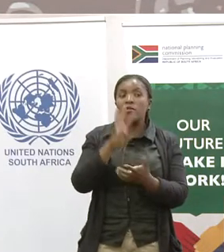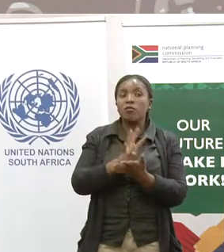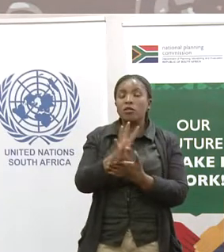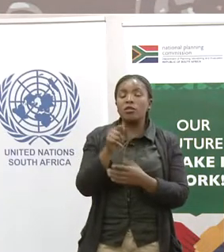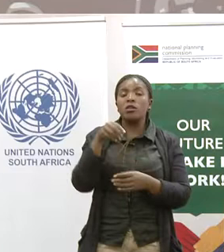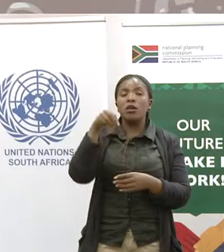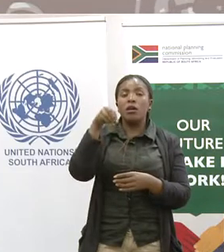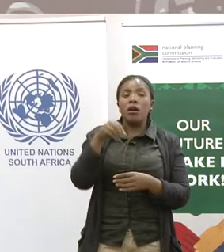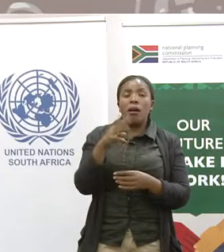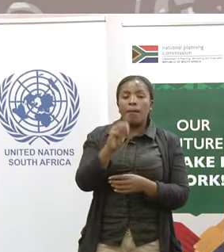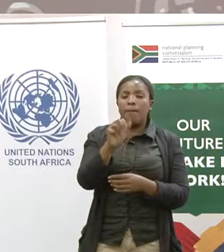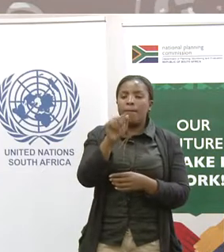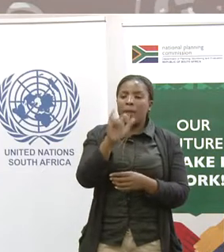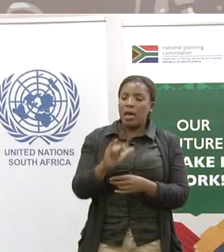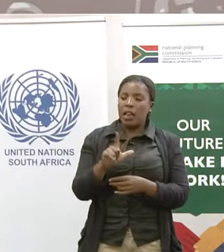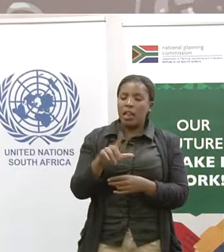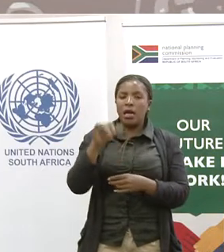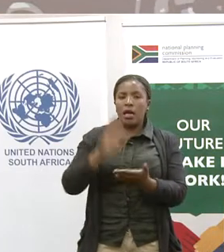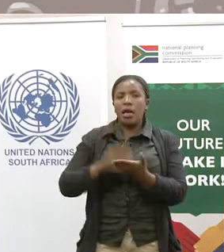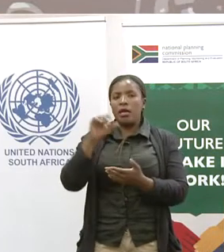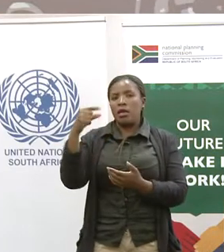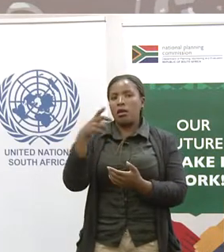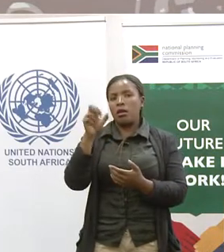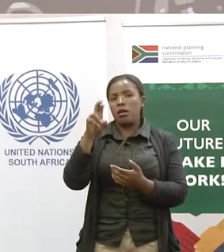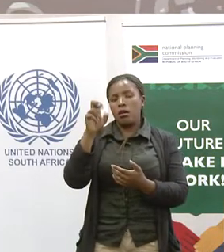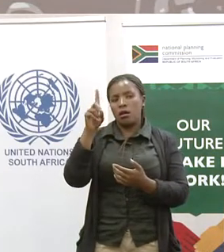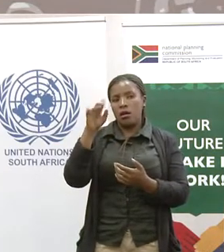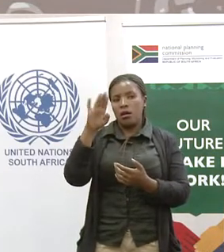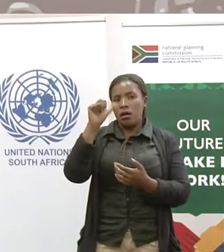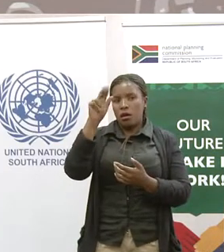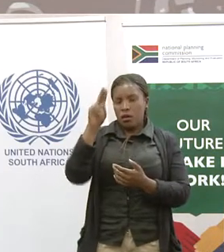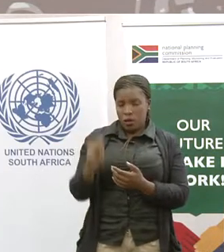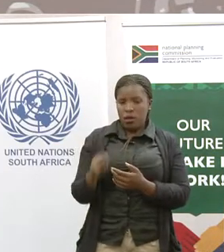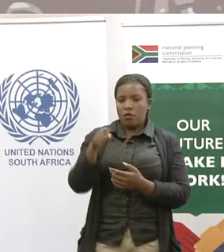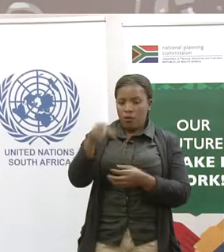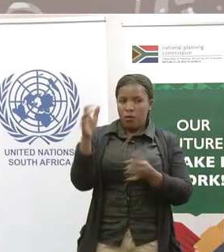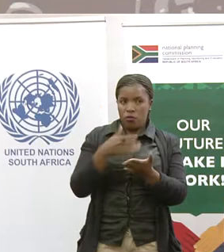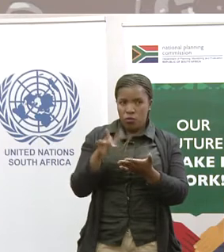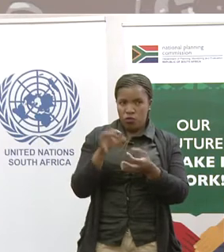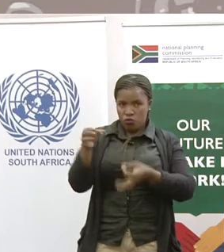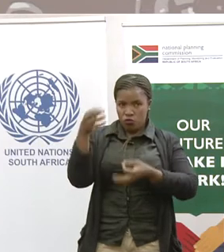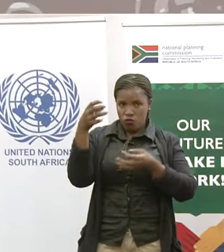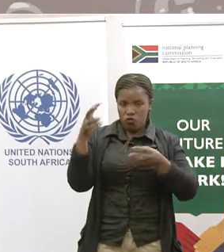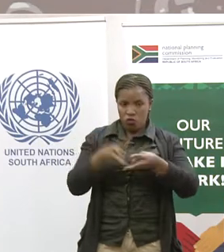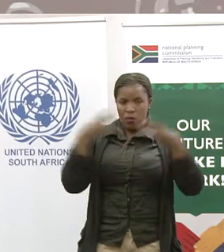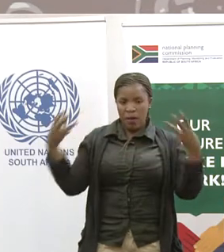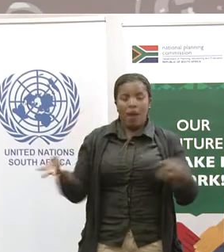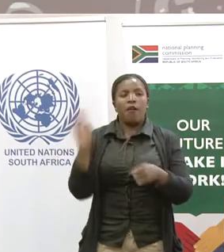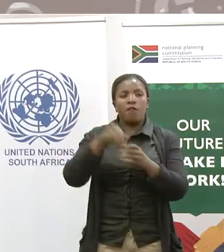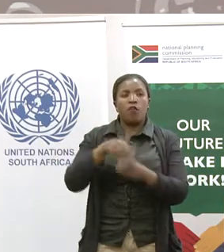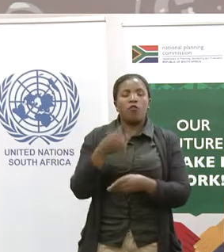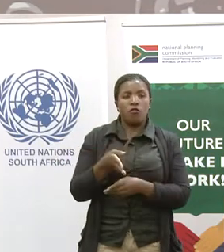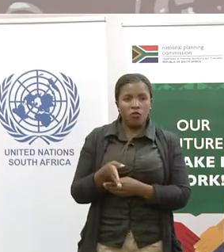Africa Trust Individual Award for Drivers of Change. The judges of this award commented that President of